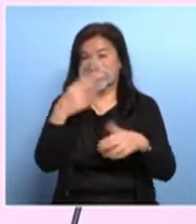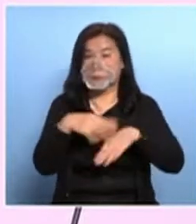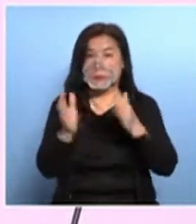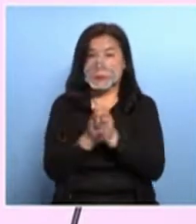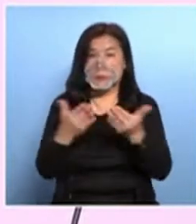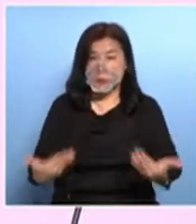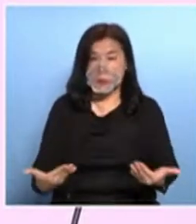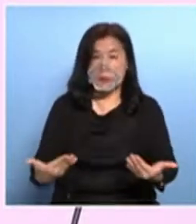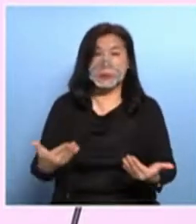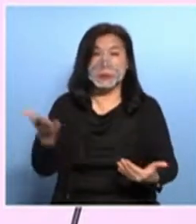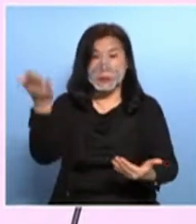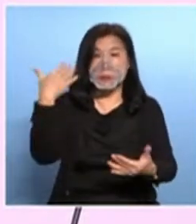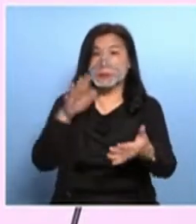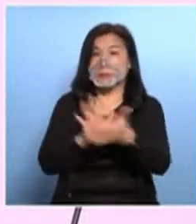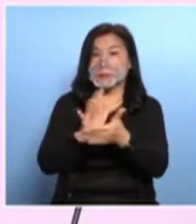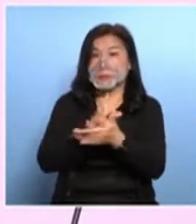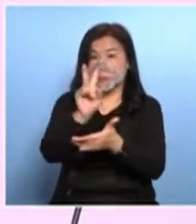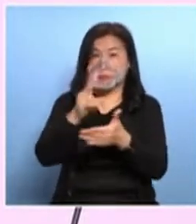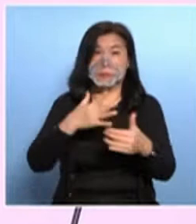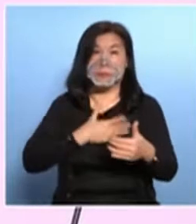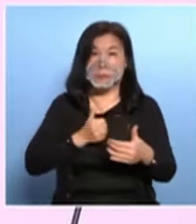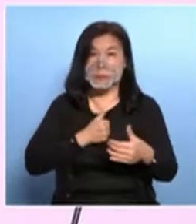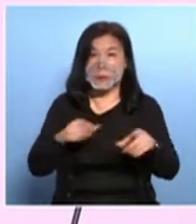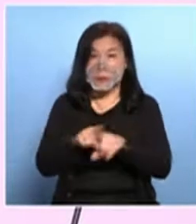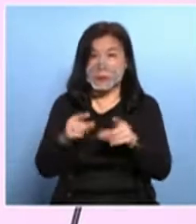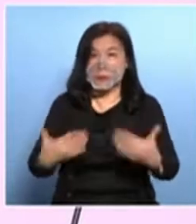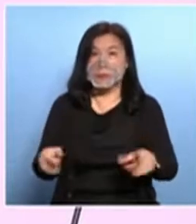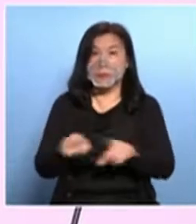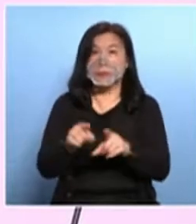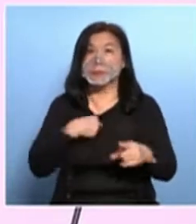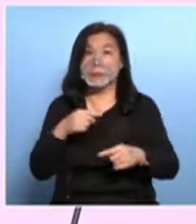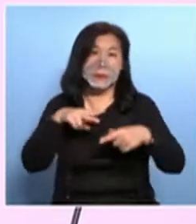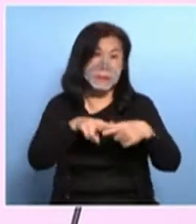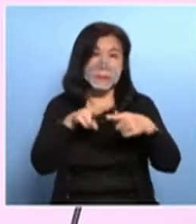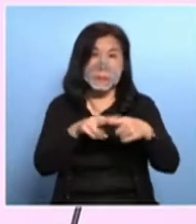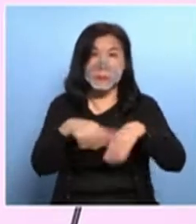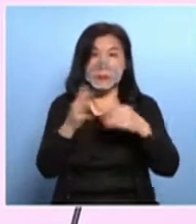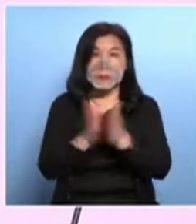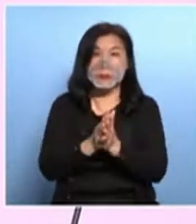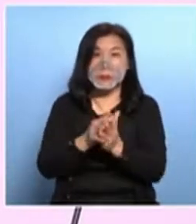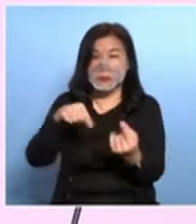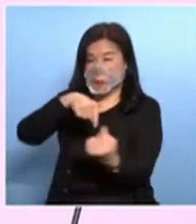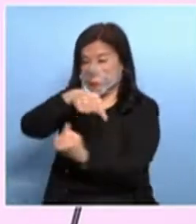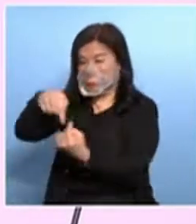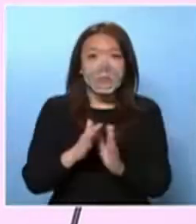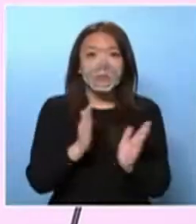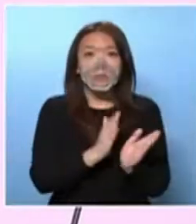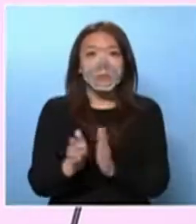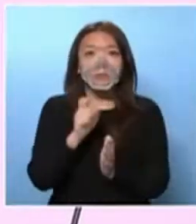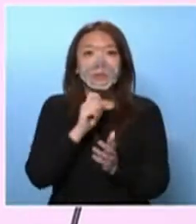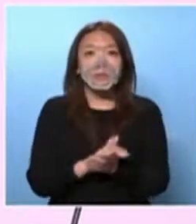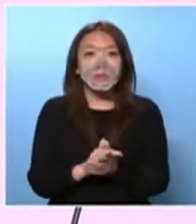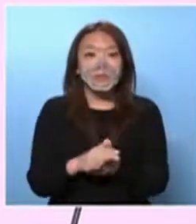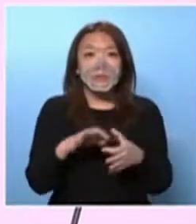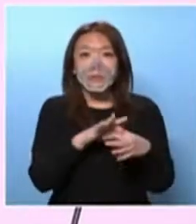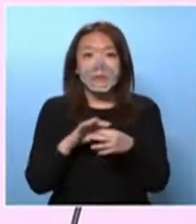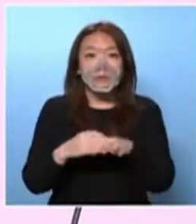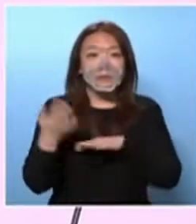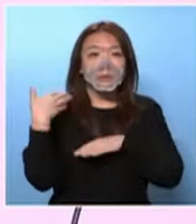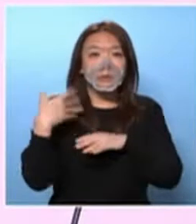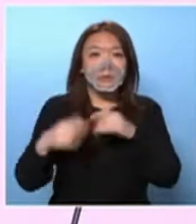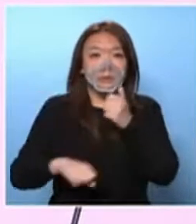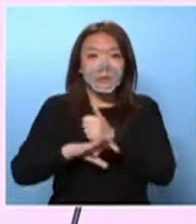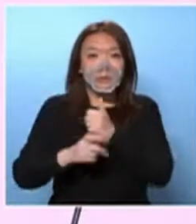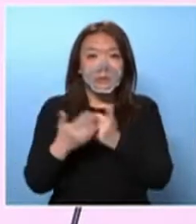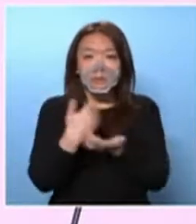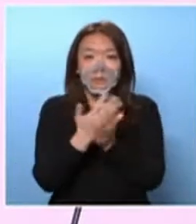eligible person. I believe that the latest round of relief measures can help the public meet their imminent needs. Counter-cyclical measures were also launched